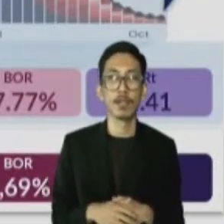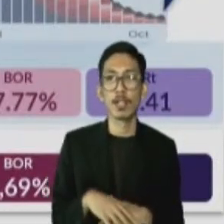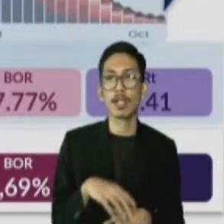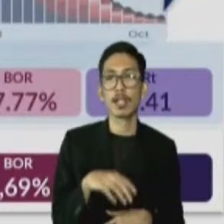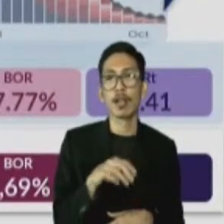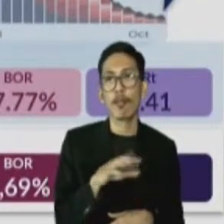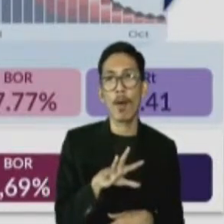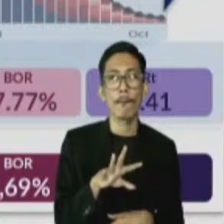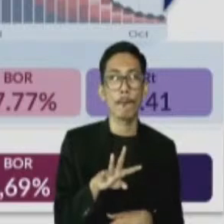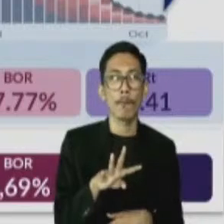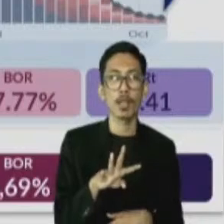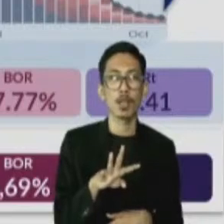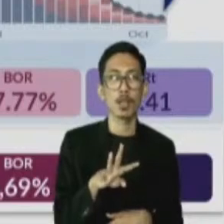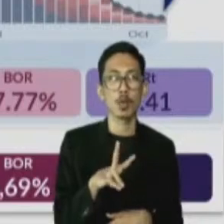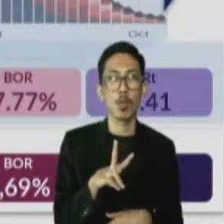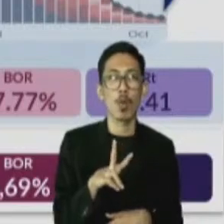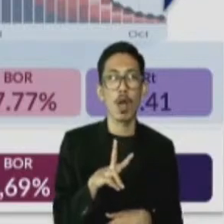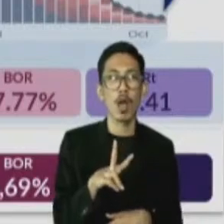542,236 or